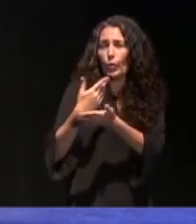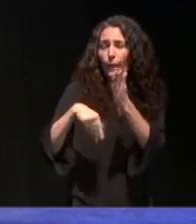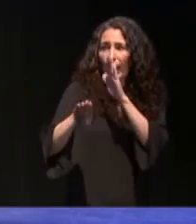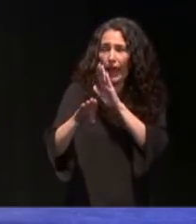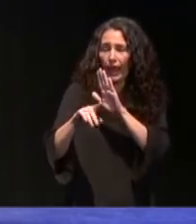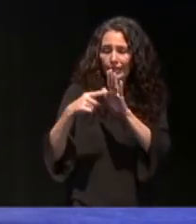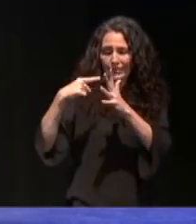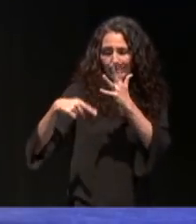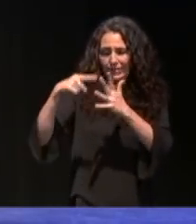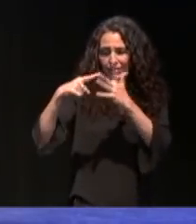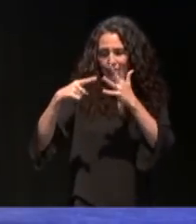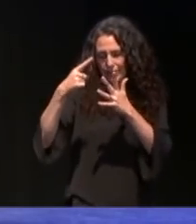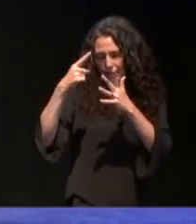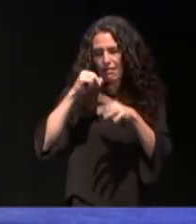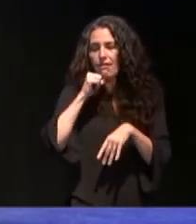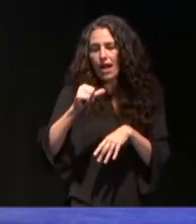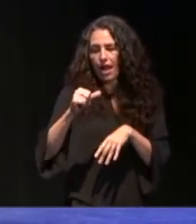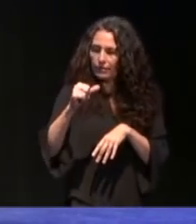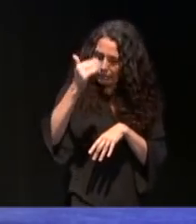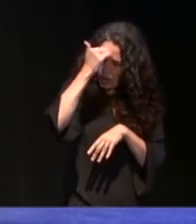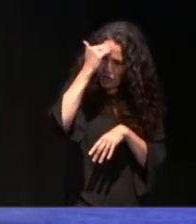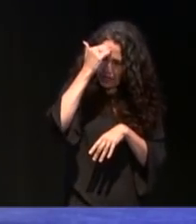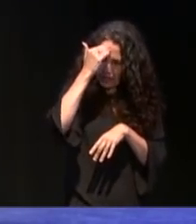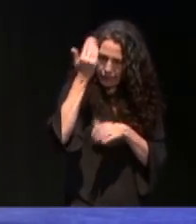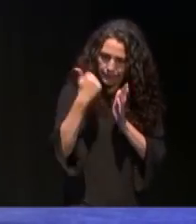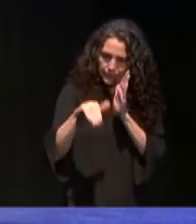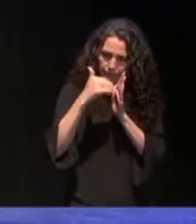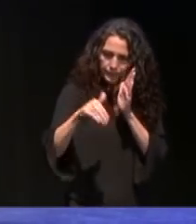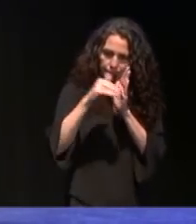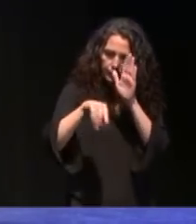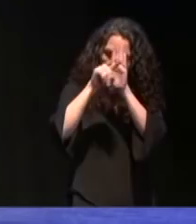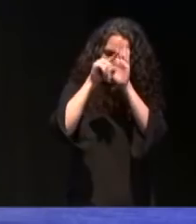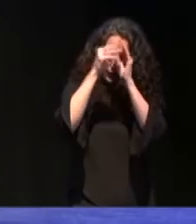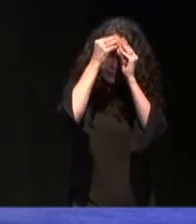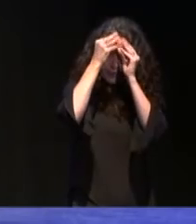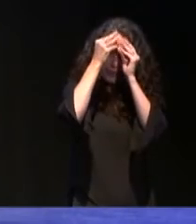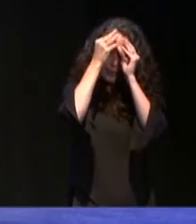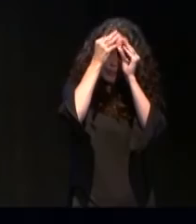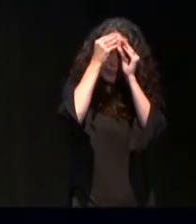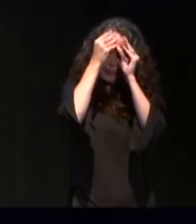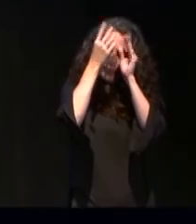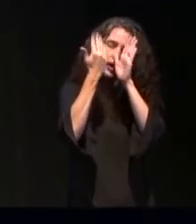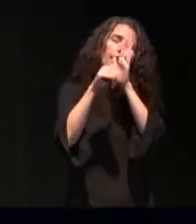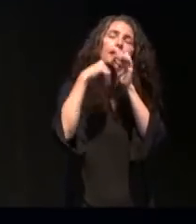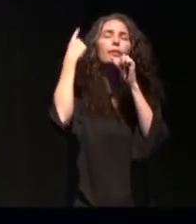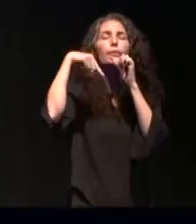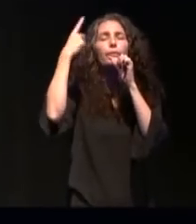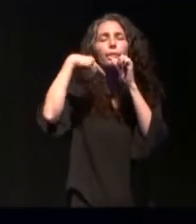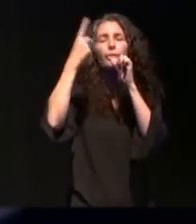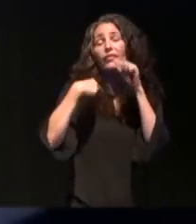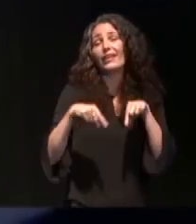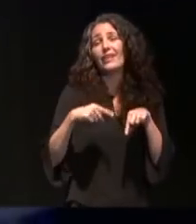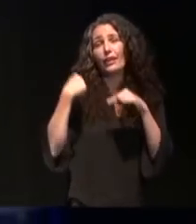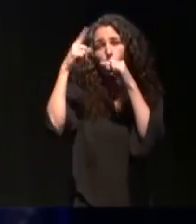an unconscious replaying of negative circumstances in our life, and it becomes a loop of anxiety, a loop